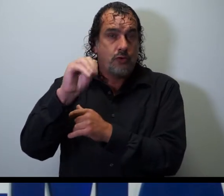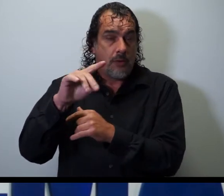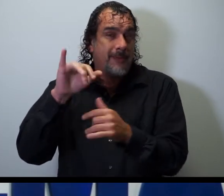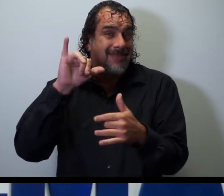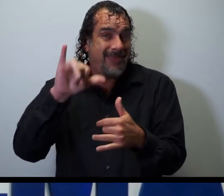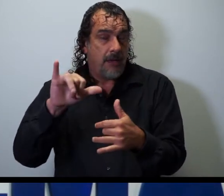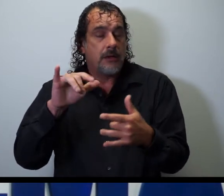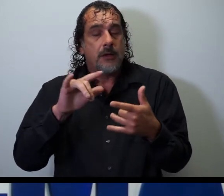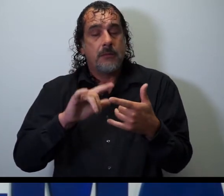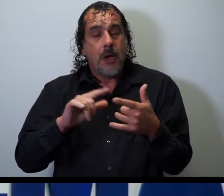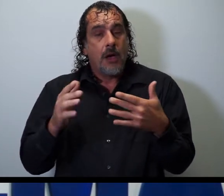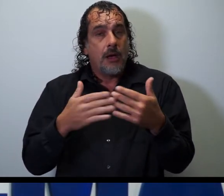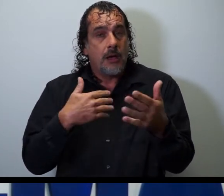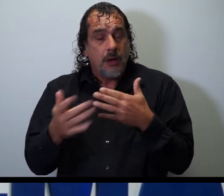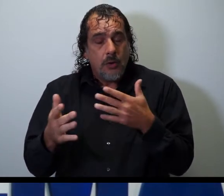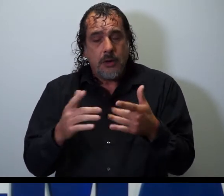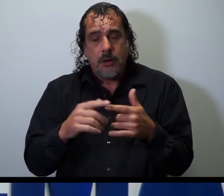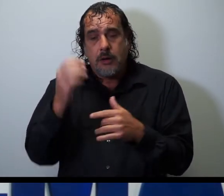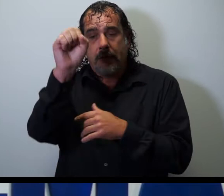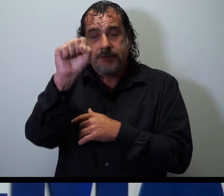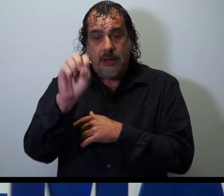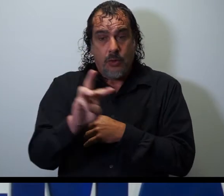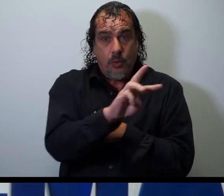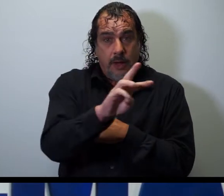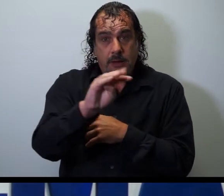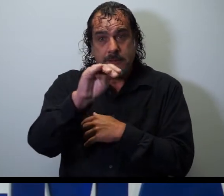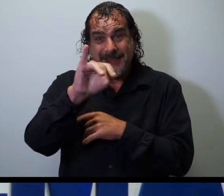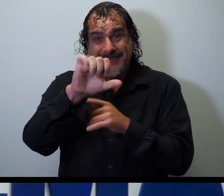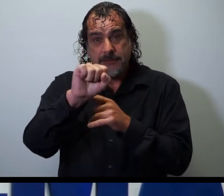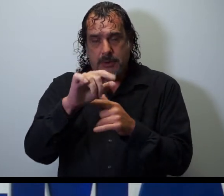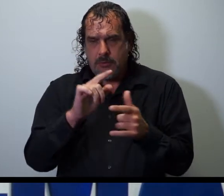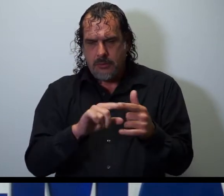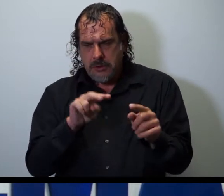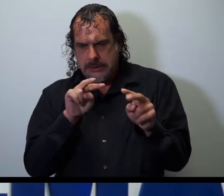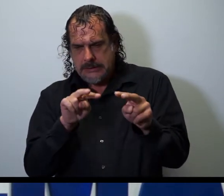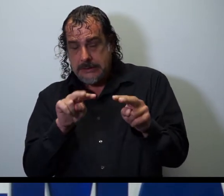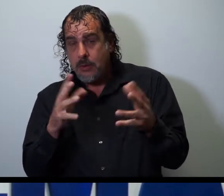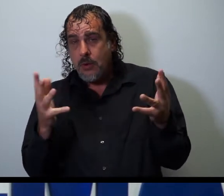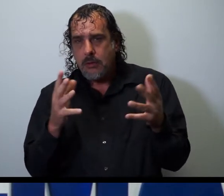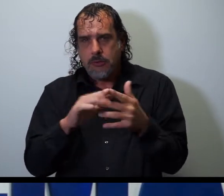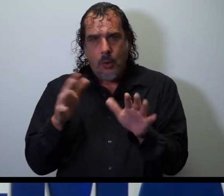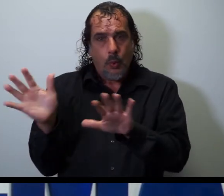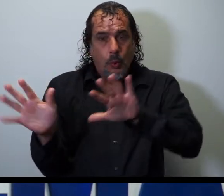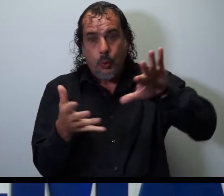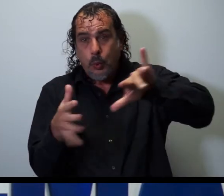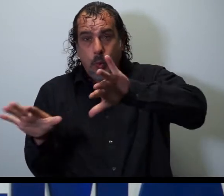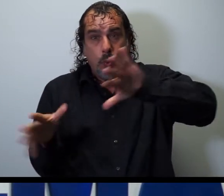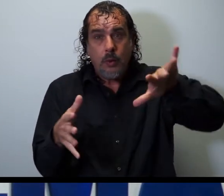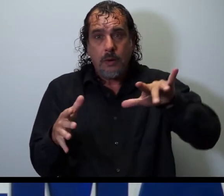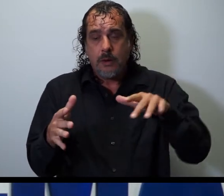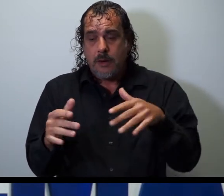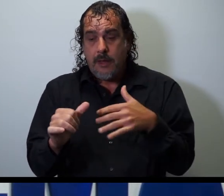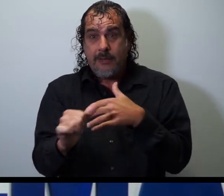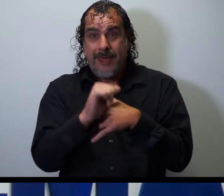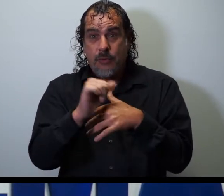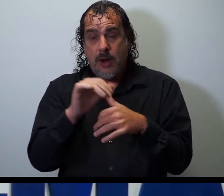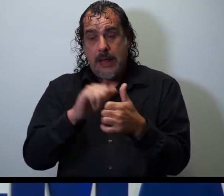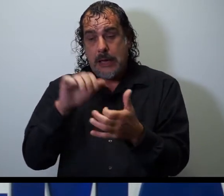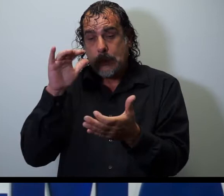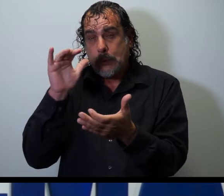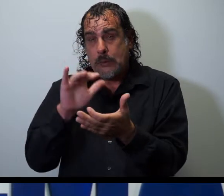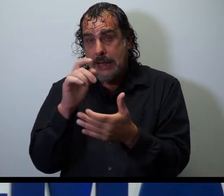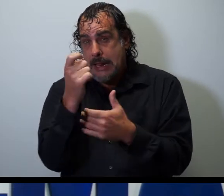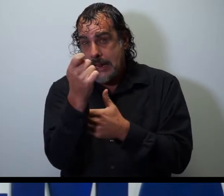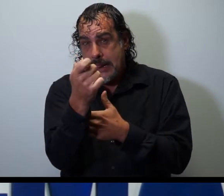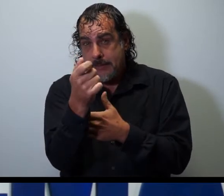from there. However, portions of southwest Mississippi are going to be looking at wind. Even though the wind threat